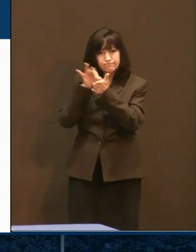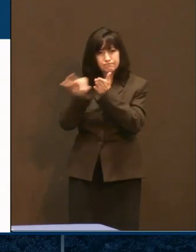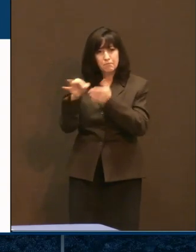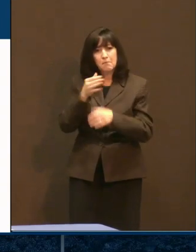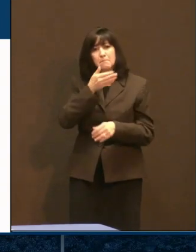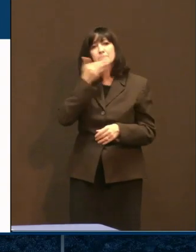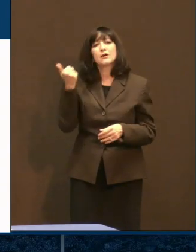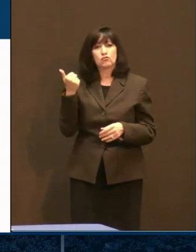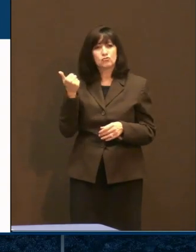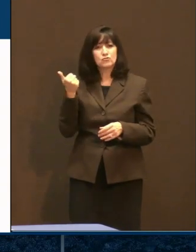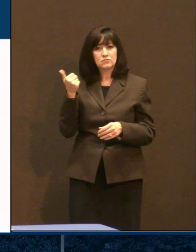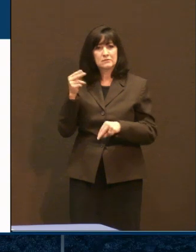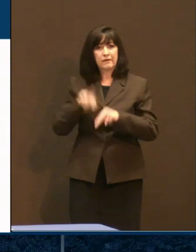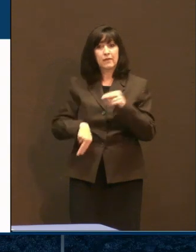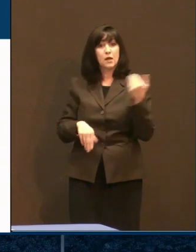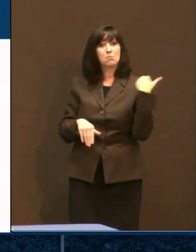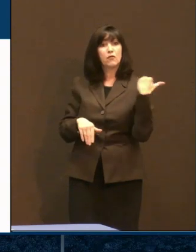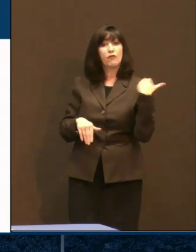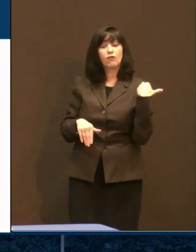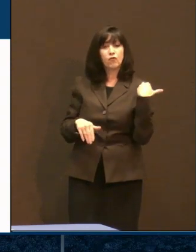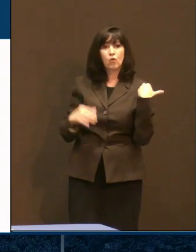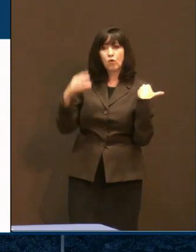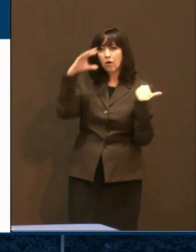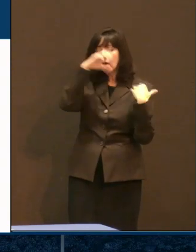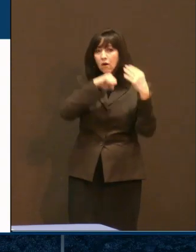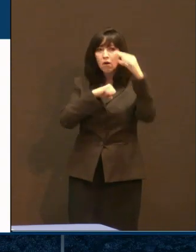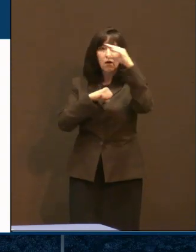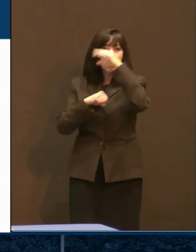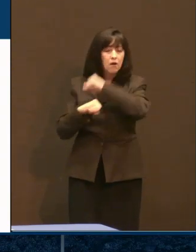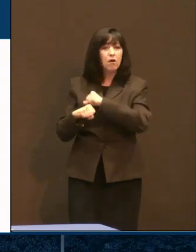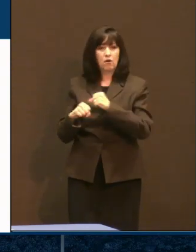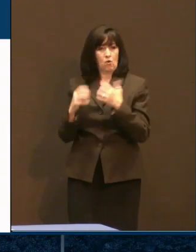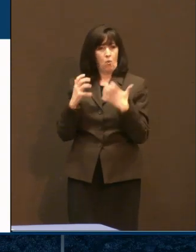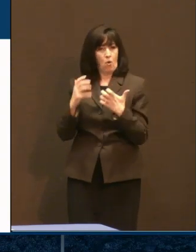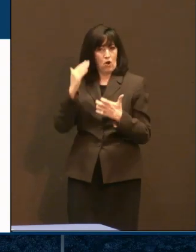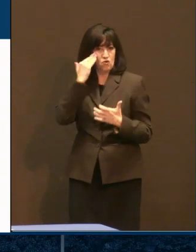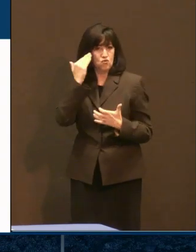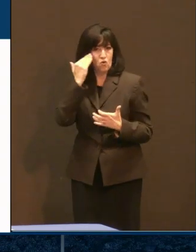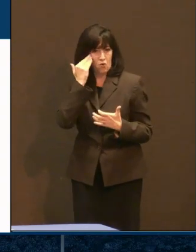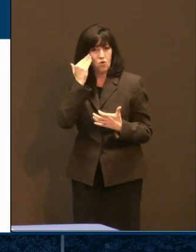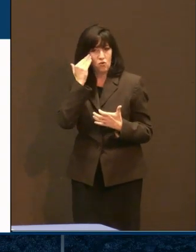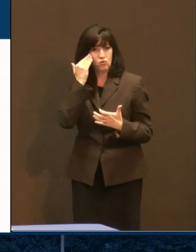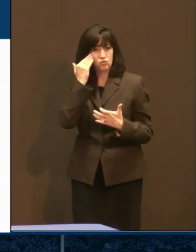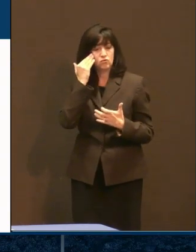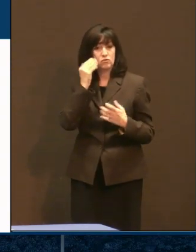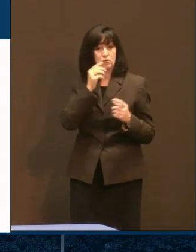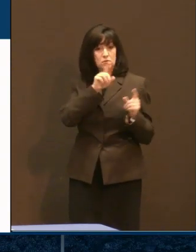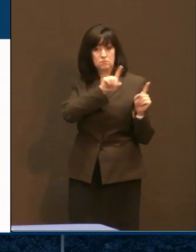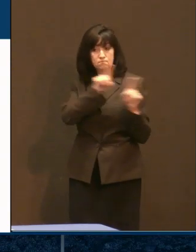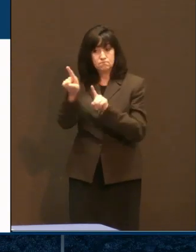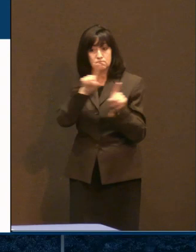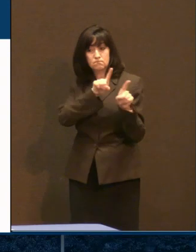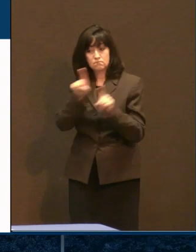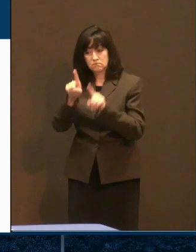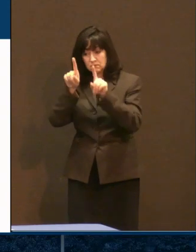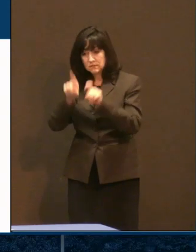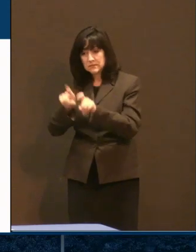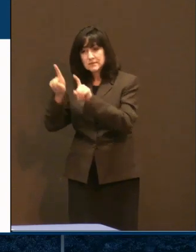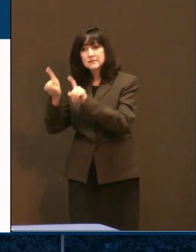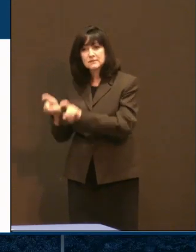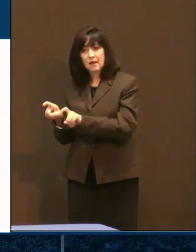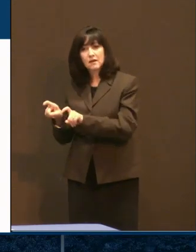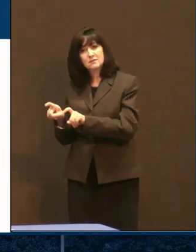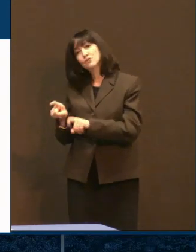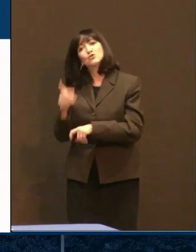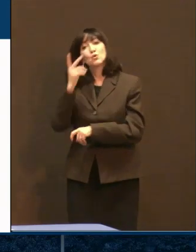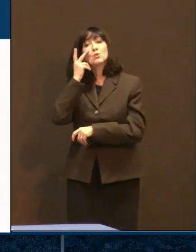doing in a particular day. And this happens to be a 5-day average. And so you can see it kind of